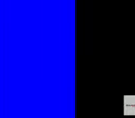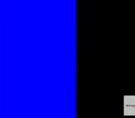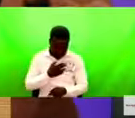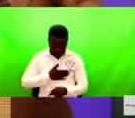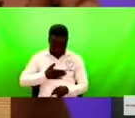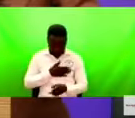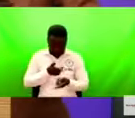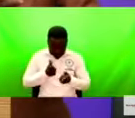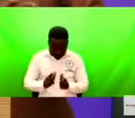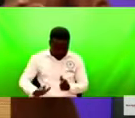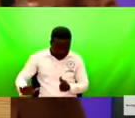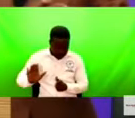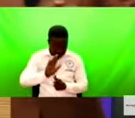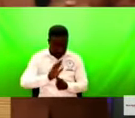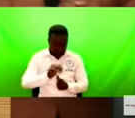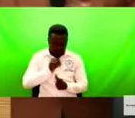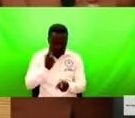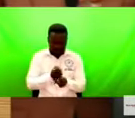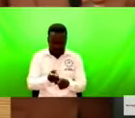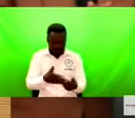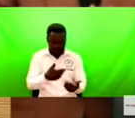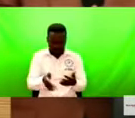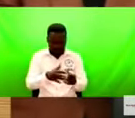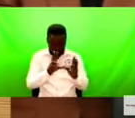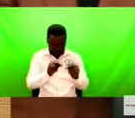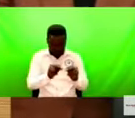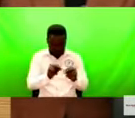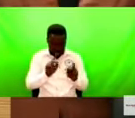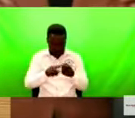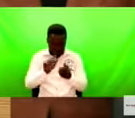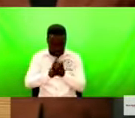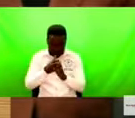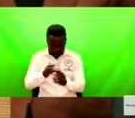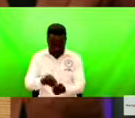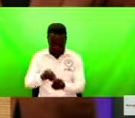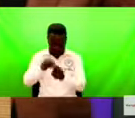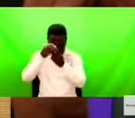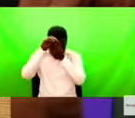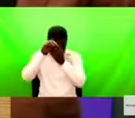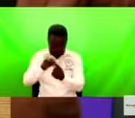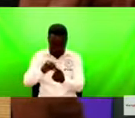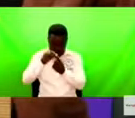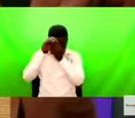Not be ordinary, but let them be supernaturally, O Lord.